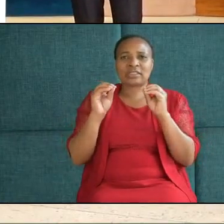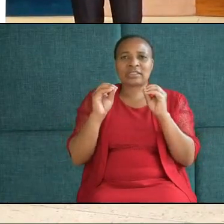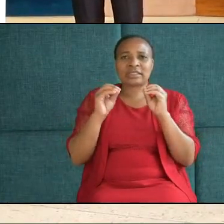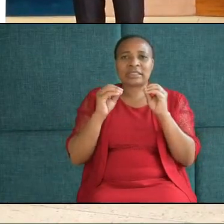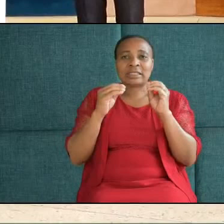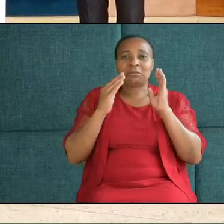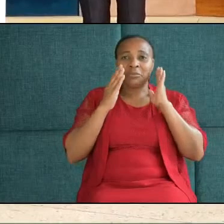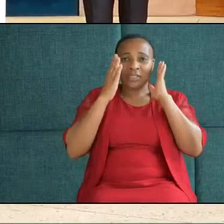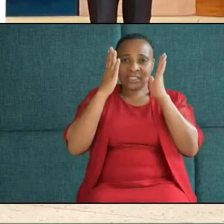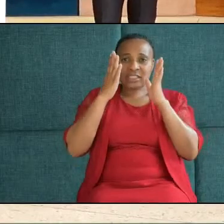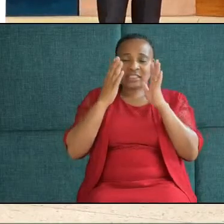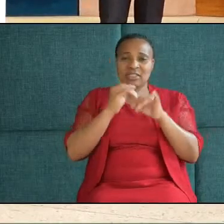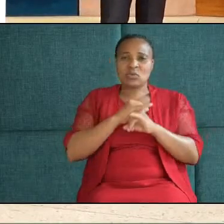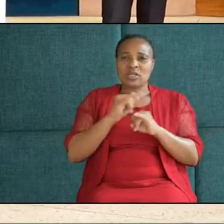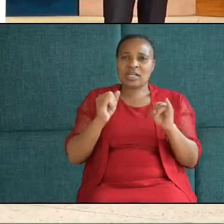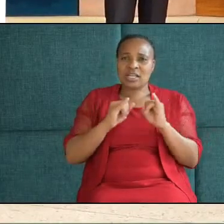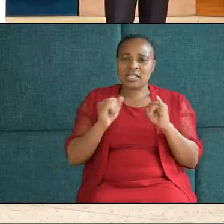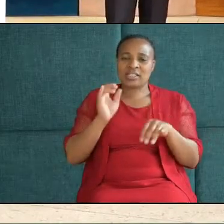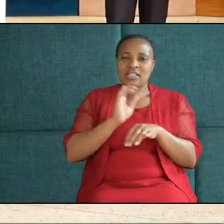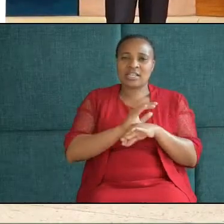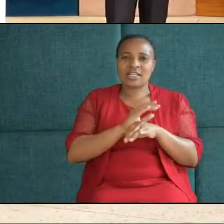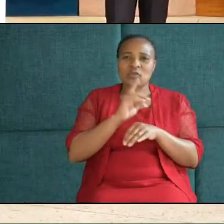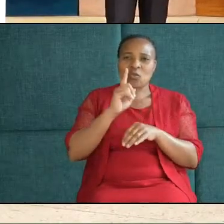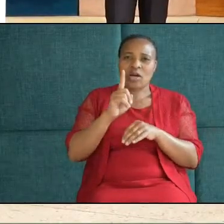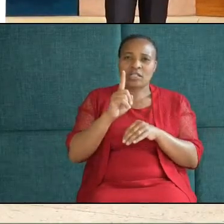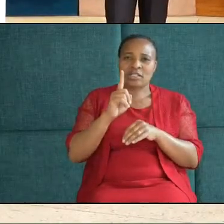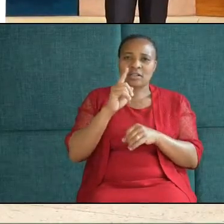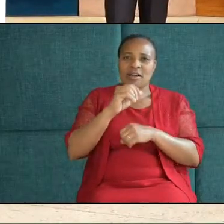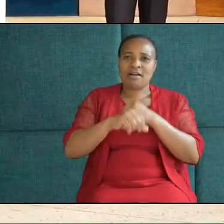priest would cleanse the sanctuary once a year.